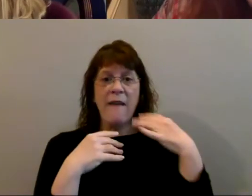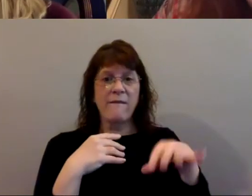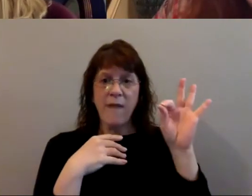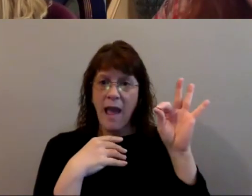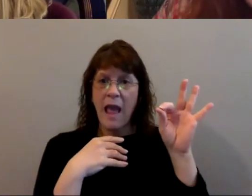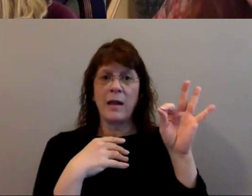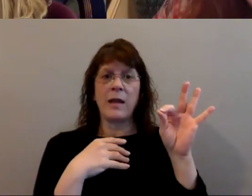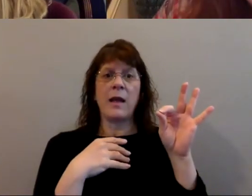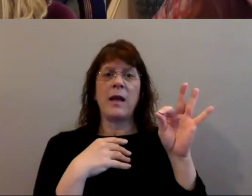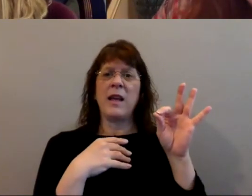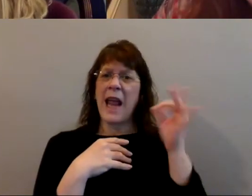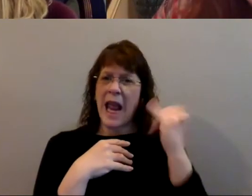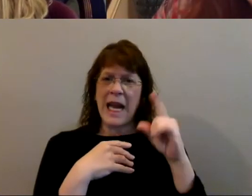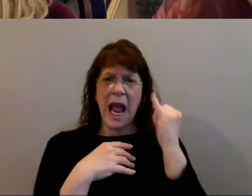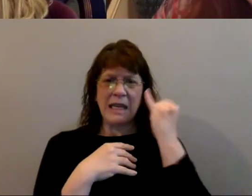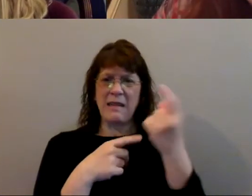idea what those things are from?